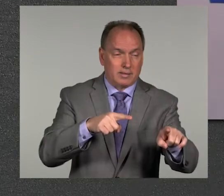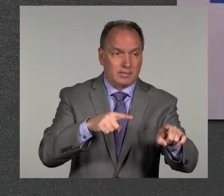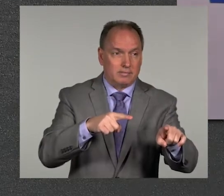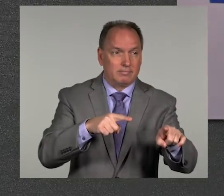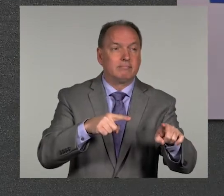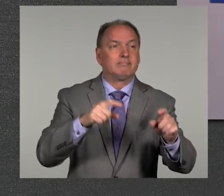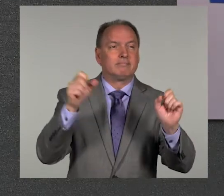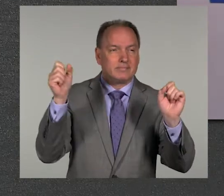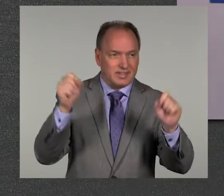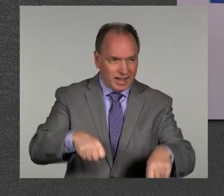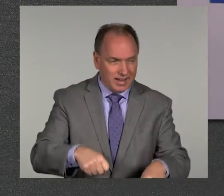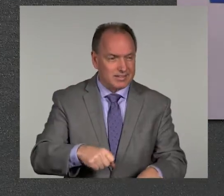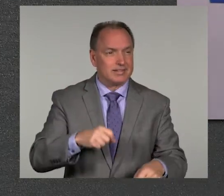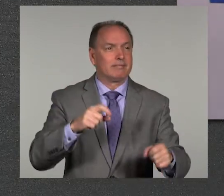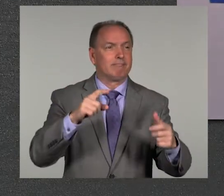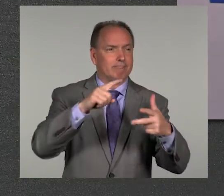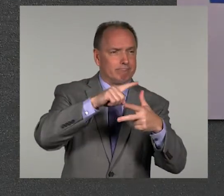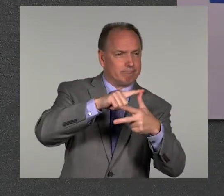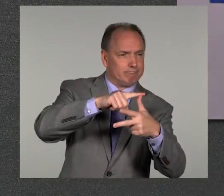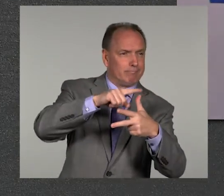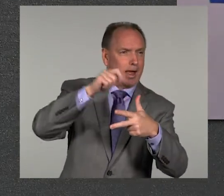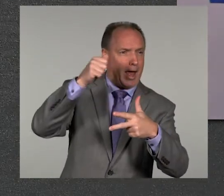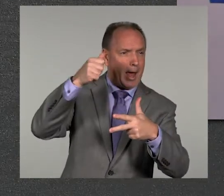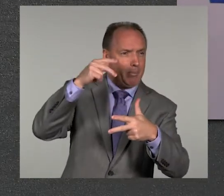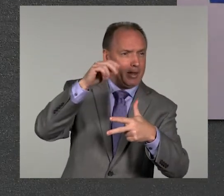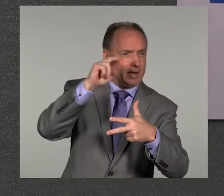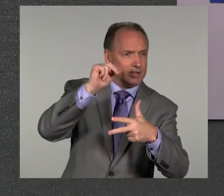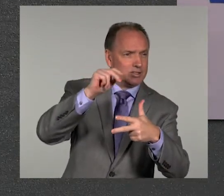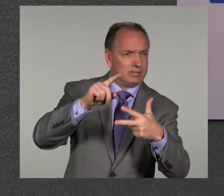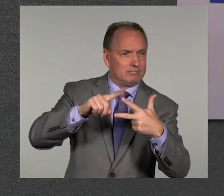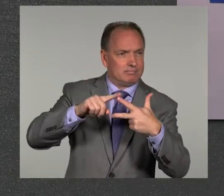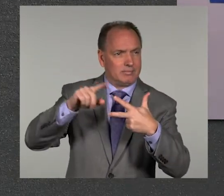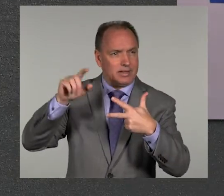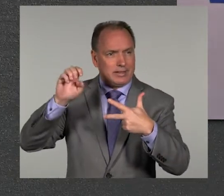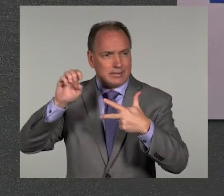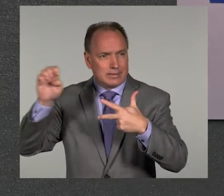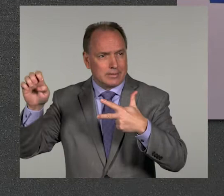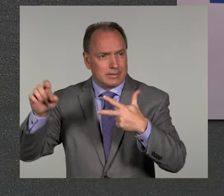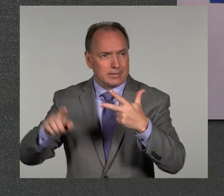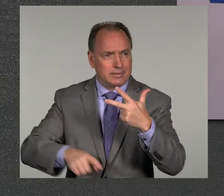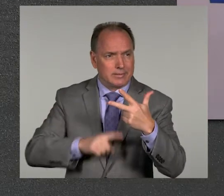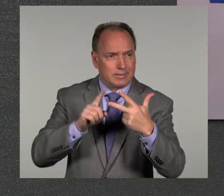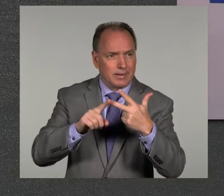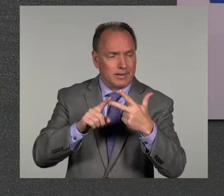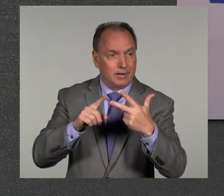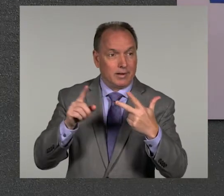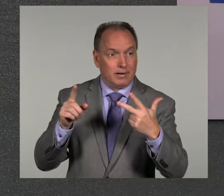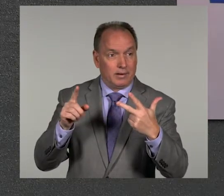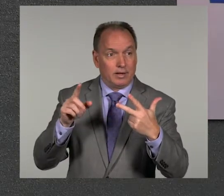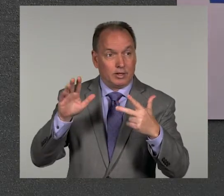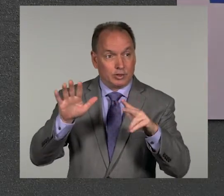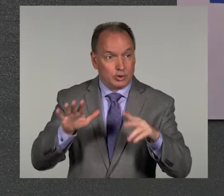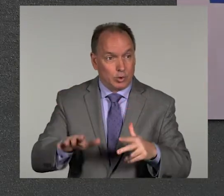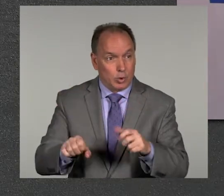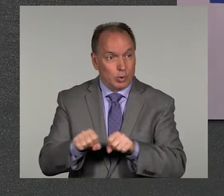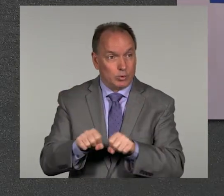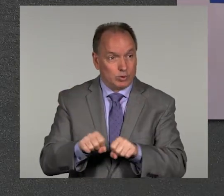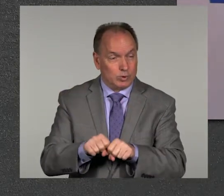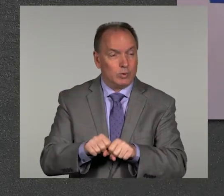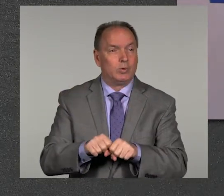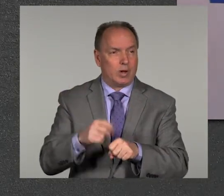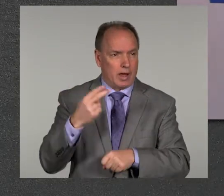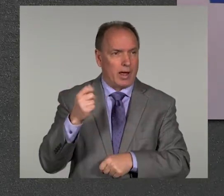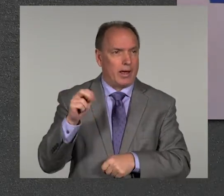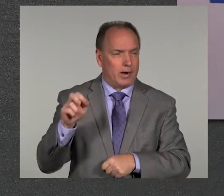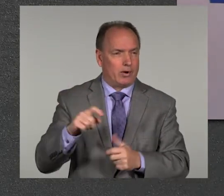5, 4, 3, 2, 1, go. So I could have heard Appalachian cottontail rabbit, I could have heard Eastern cottontail rabbit, or even the snowshoe